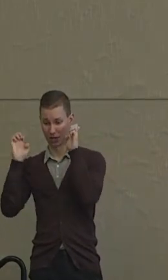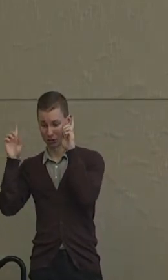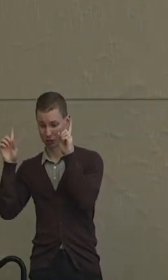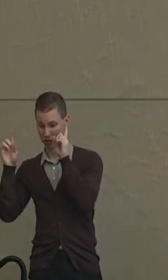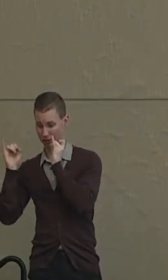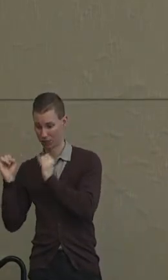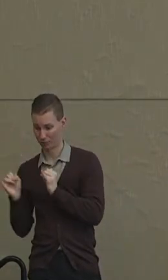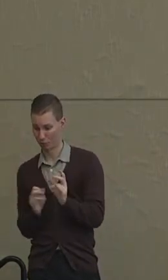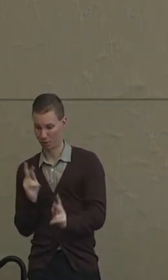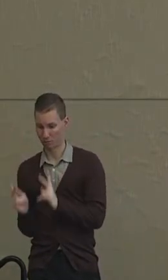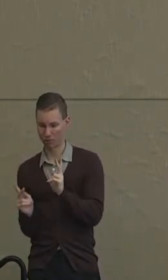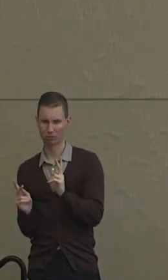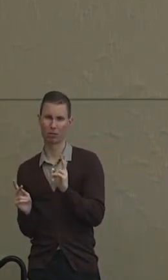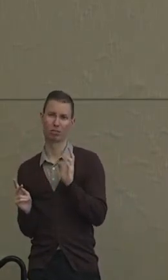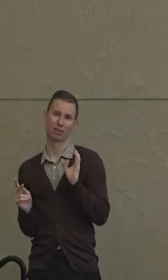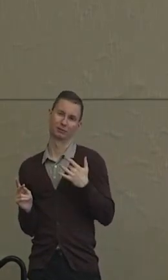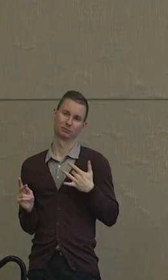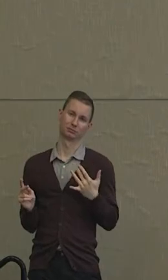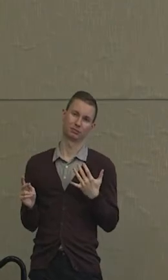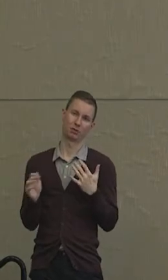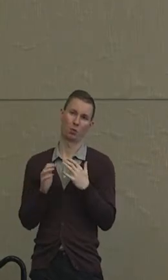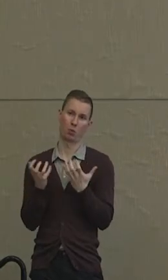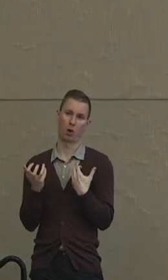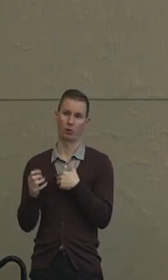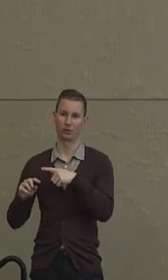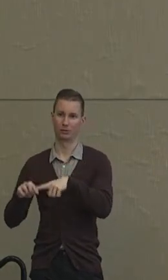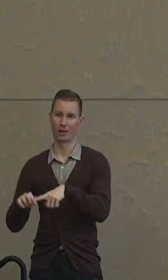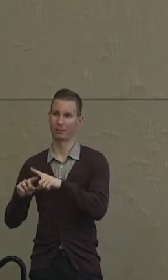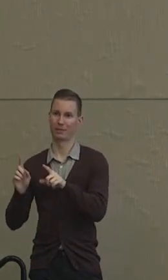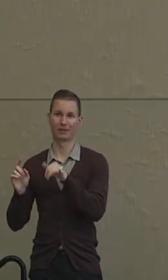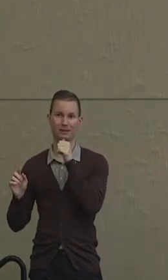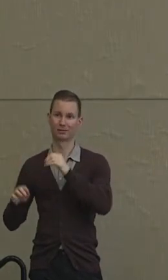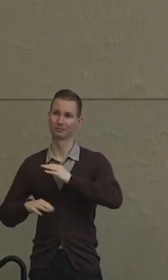individuals, which is primarily what we rely on, and that's not sufficient.